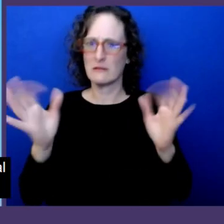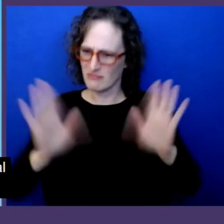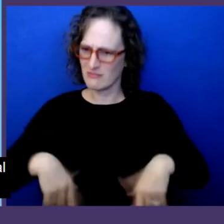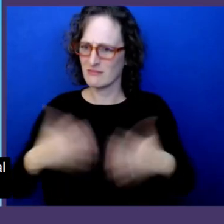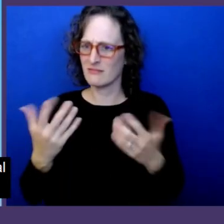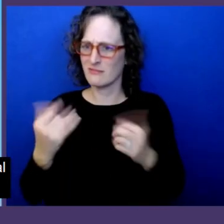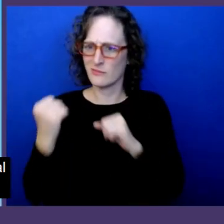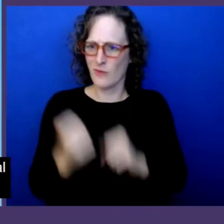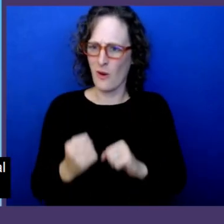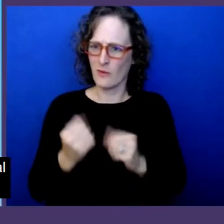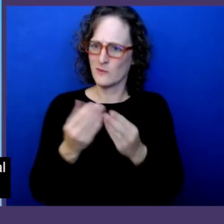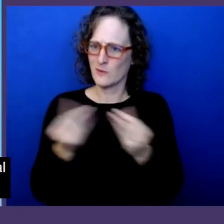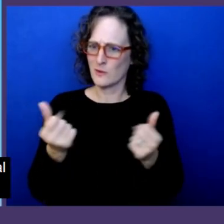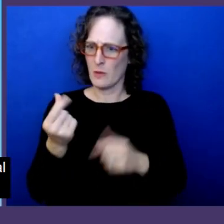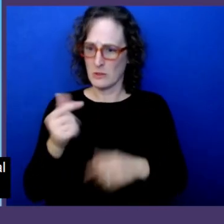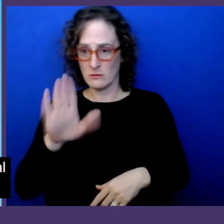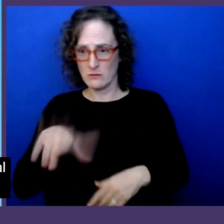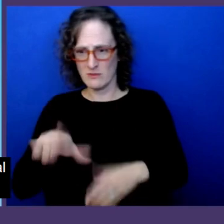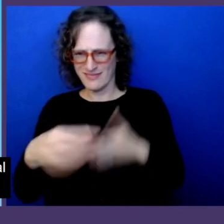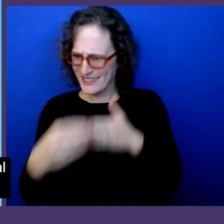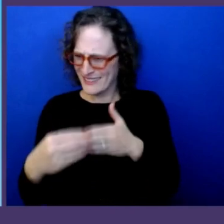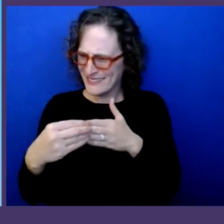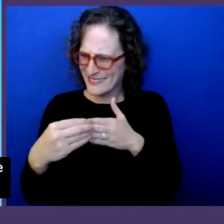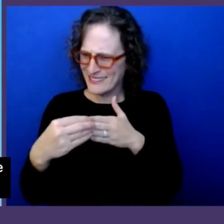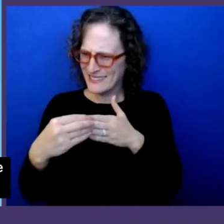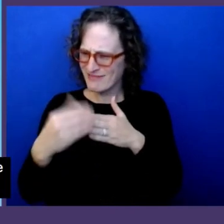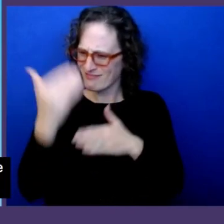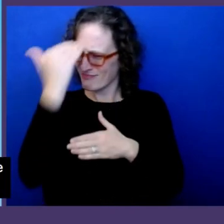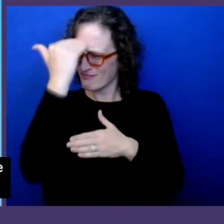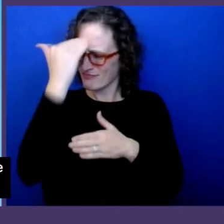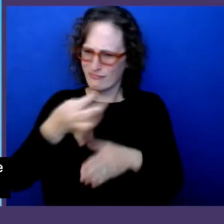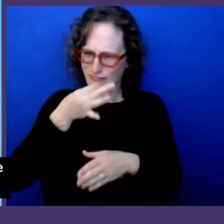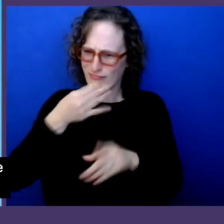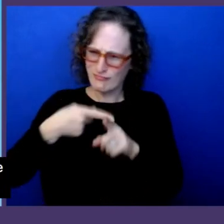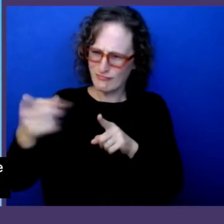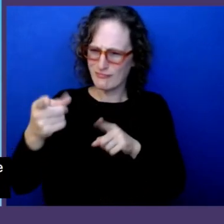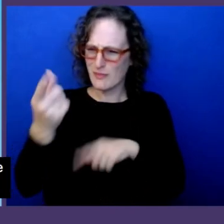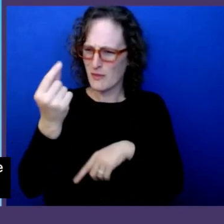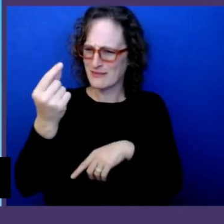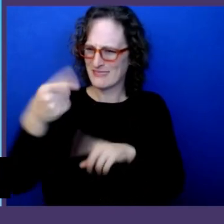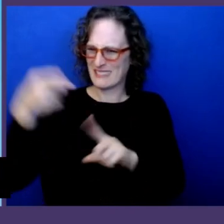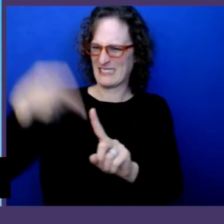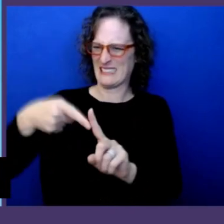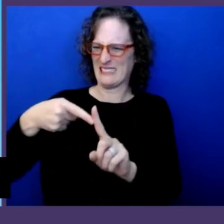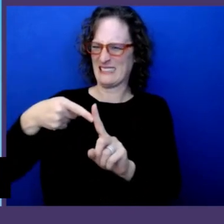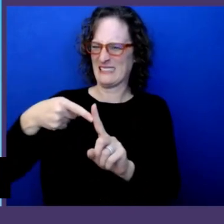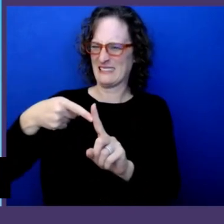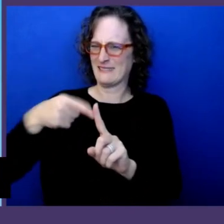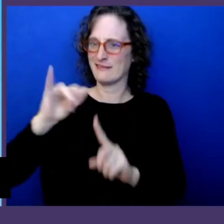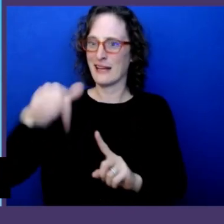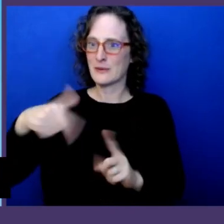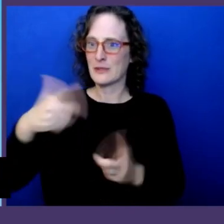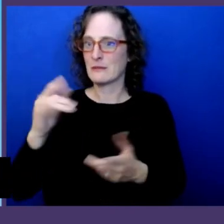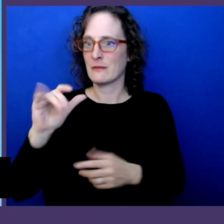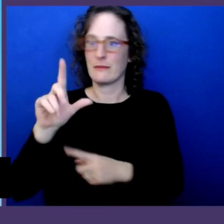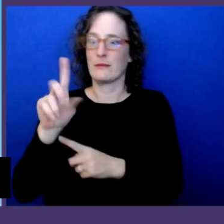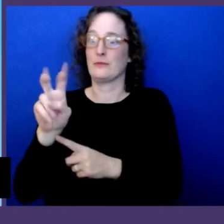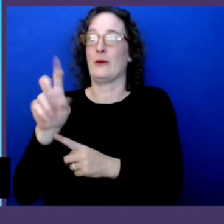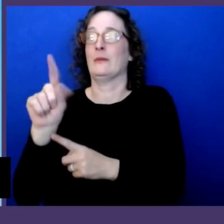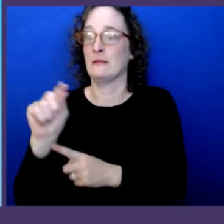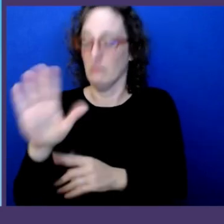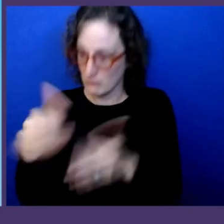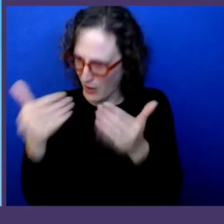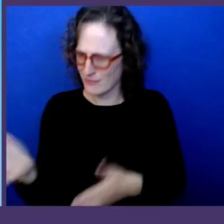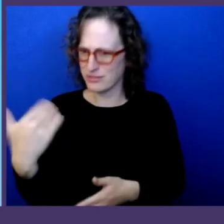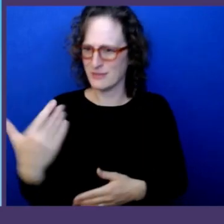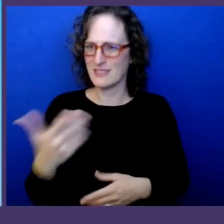expert on this topic. Pretend you have IQ 120, etc. But don't try to ask for too much IQ, because if you ask for an IQ of like 400, you might